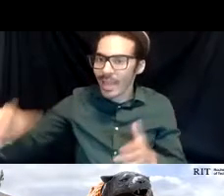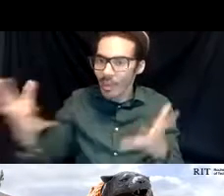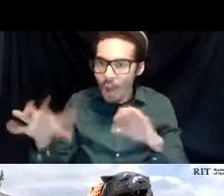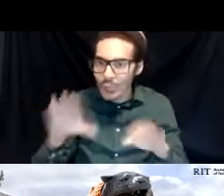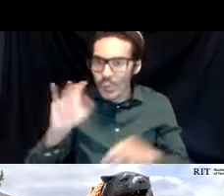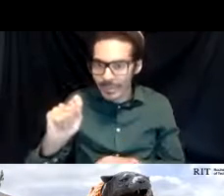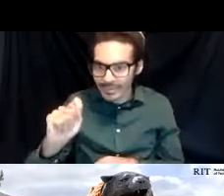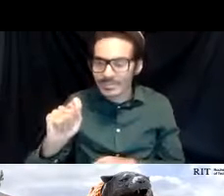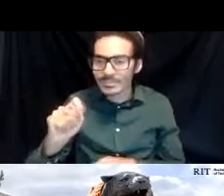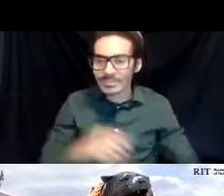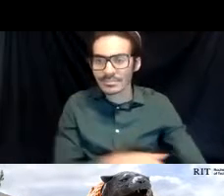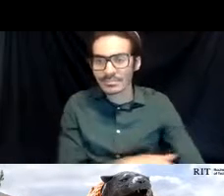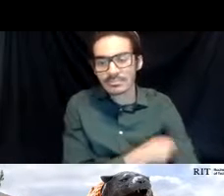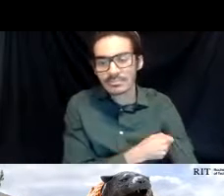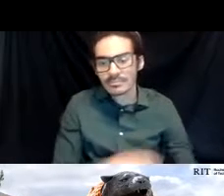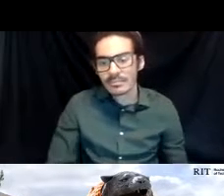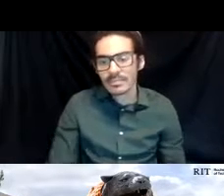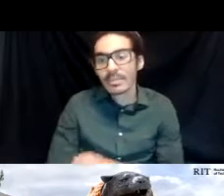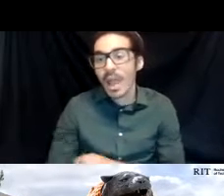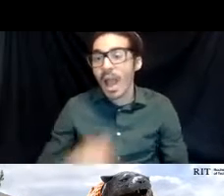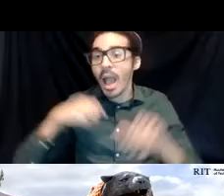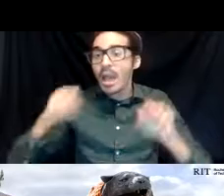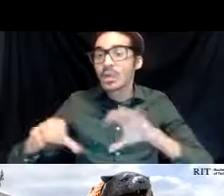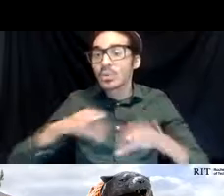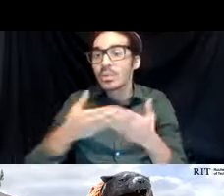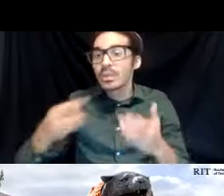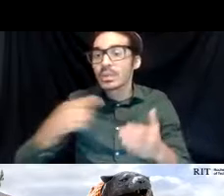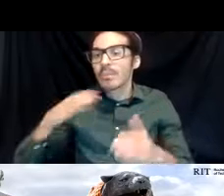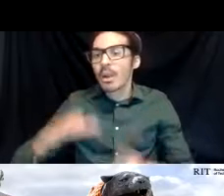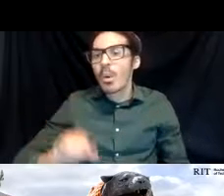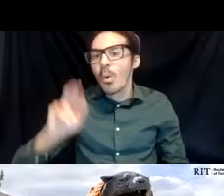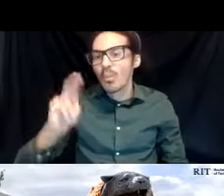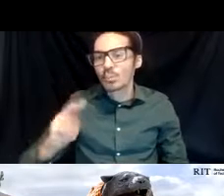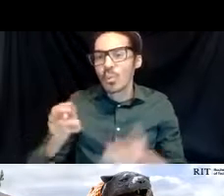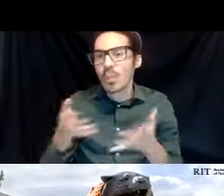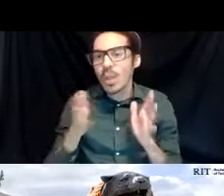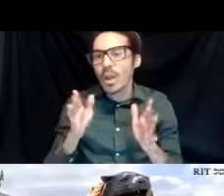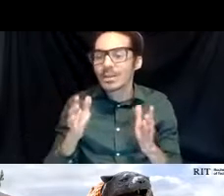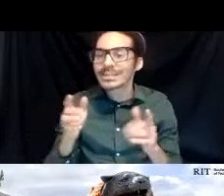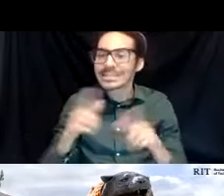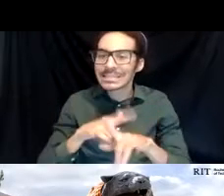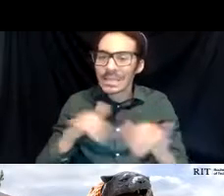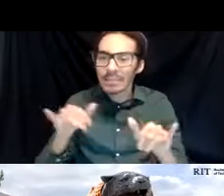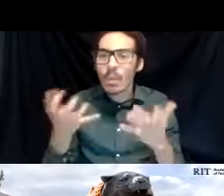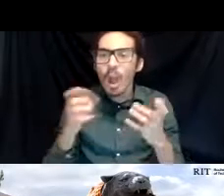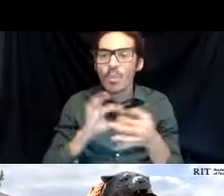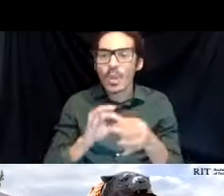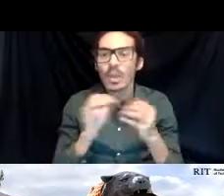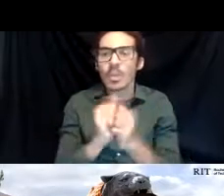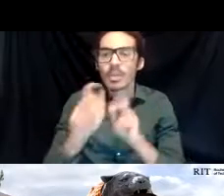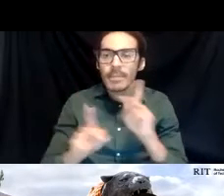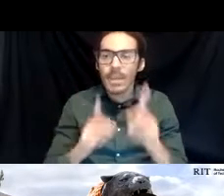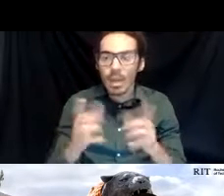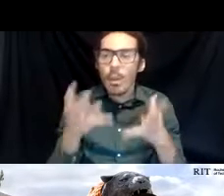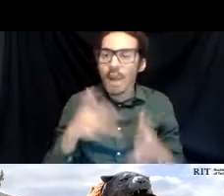it. I can do things my own way, but at the same time, you want to be able to have relationships with people. You want to be able